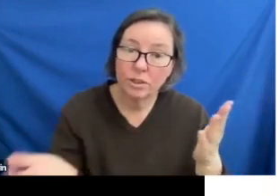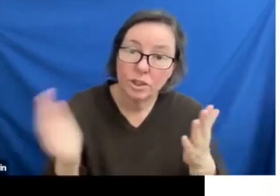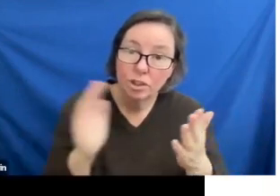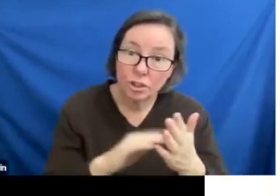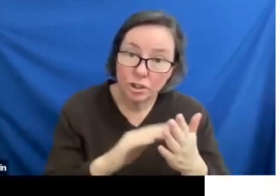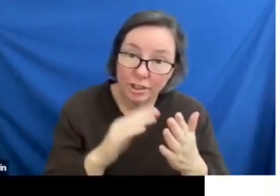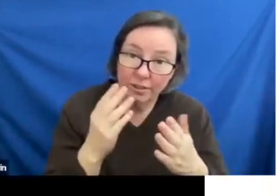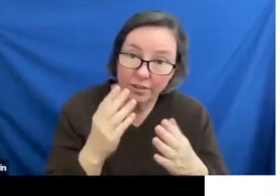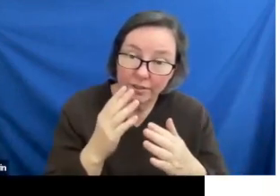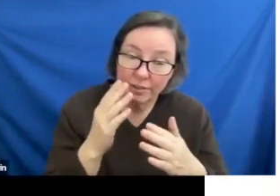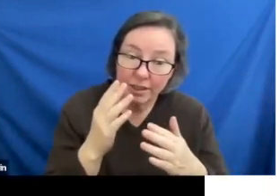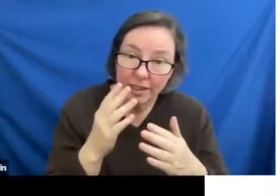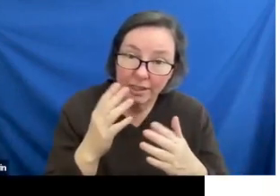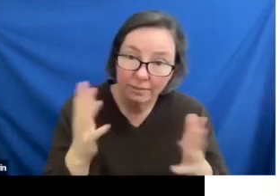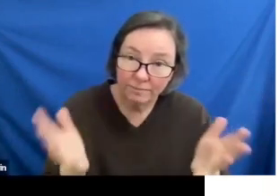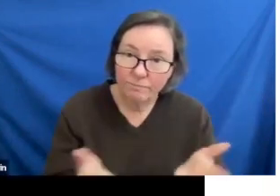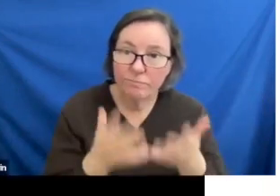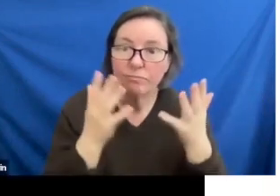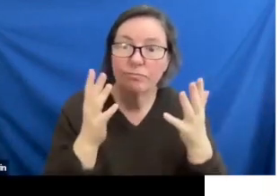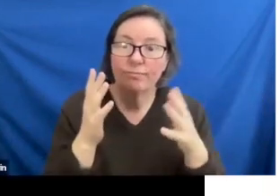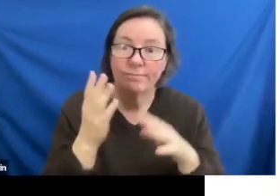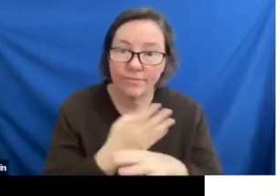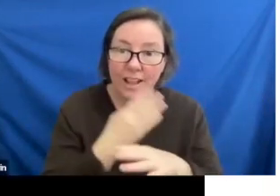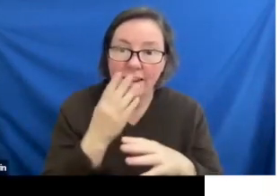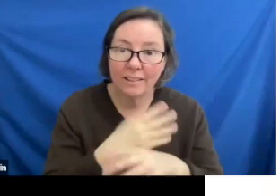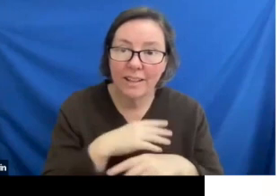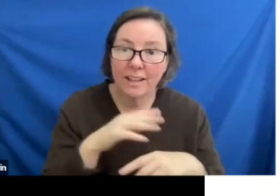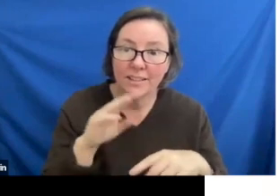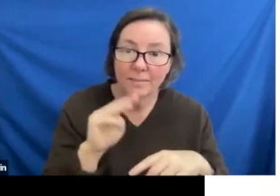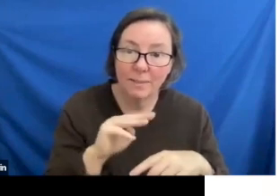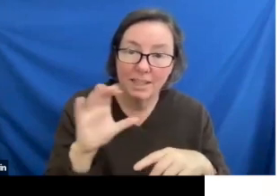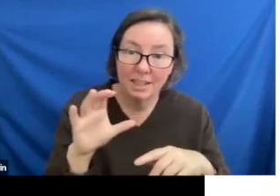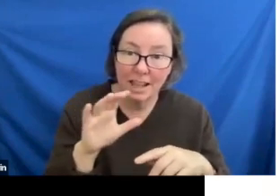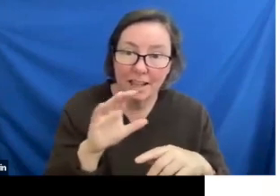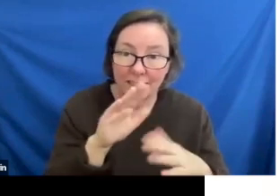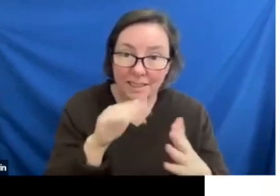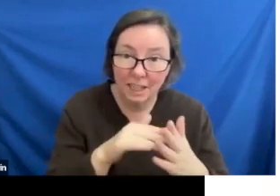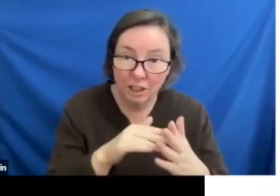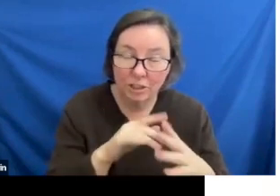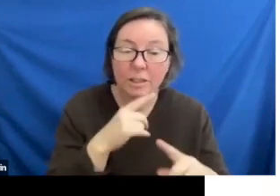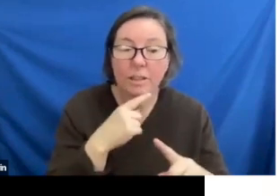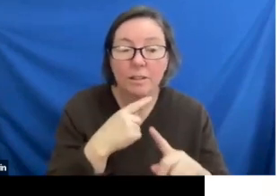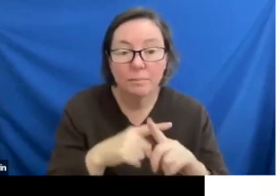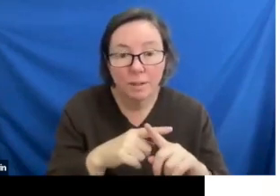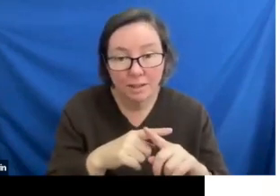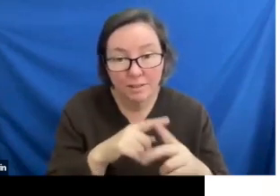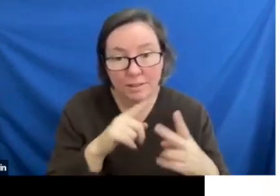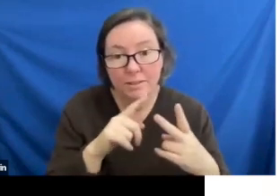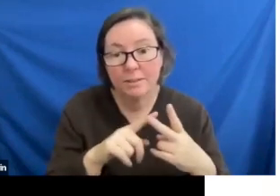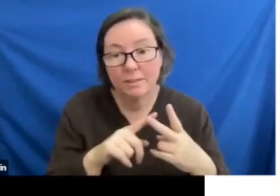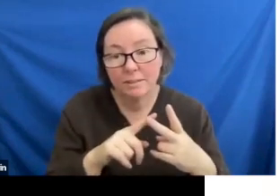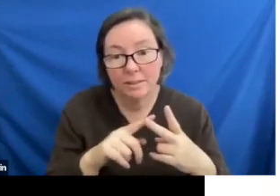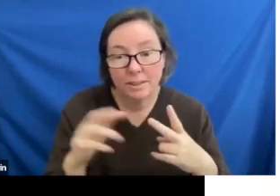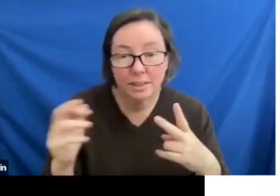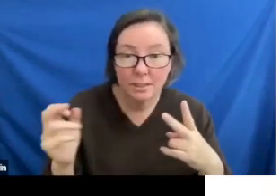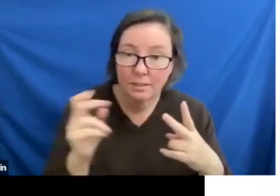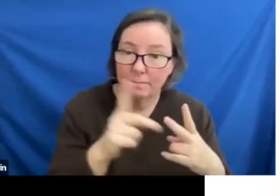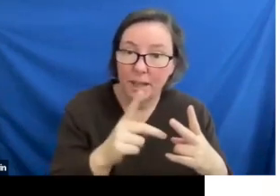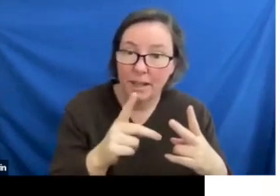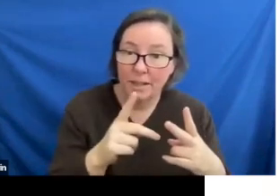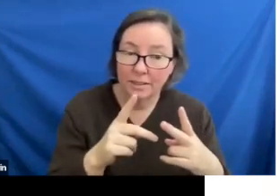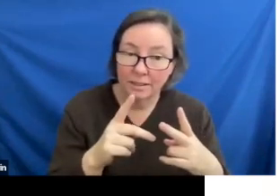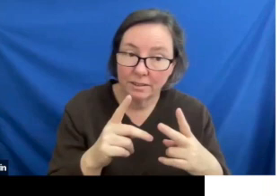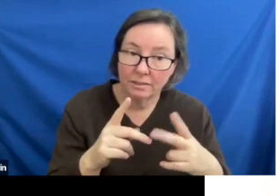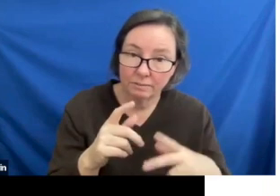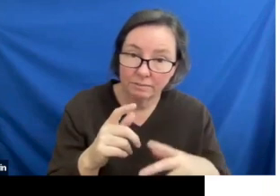or revitalized Melnea cast, but also to deliver it back to, or to return